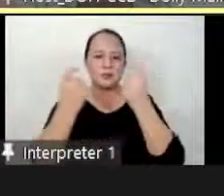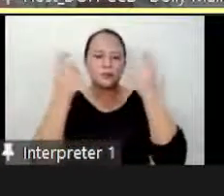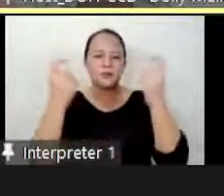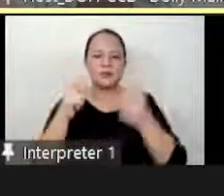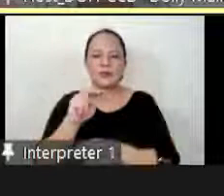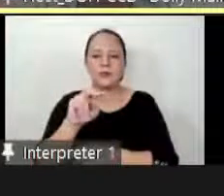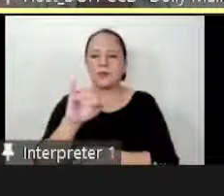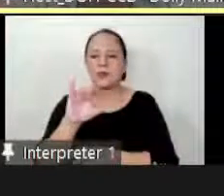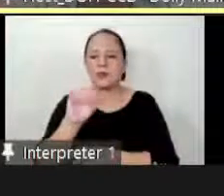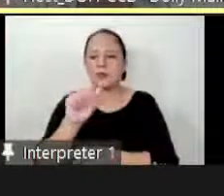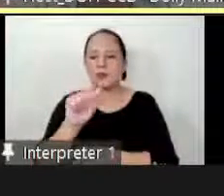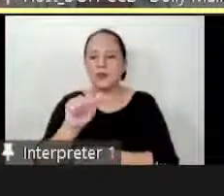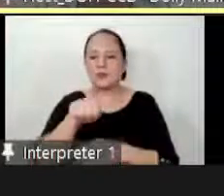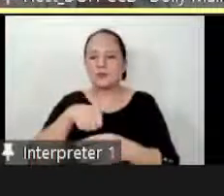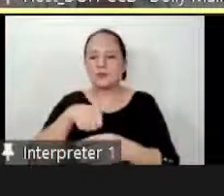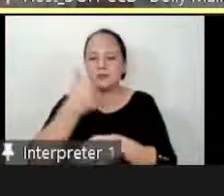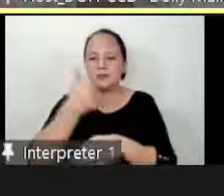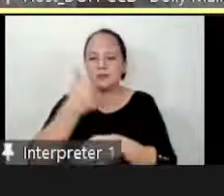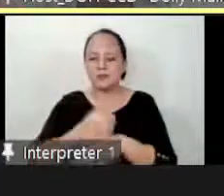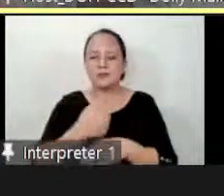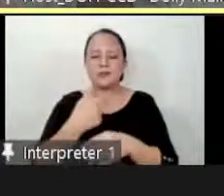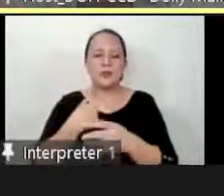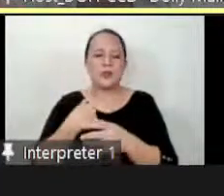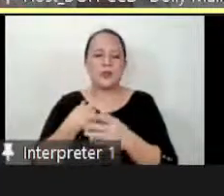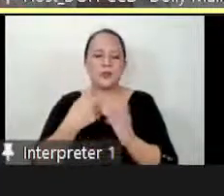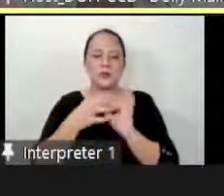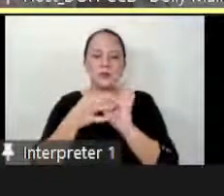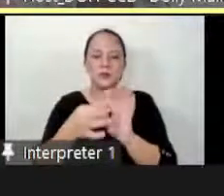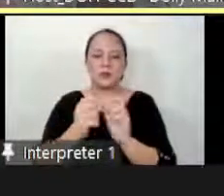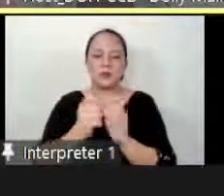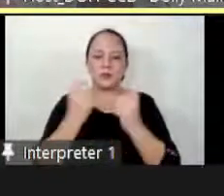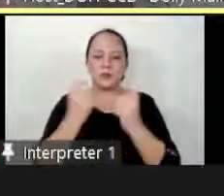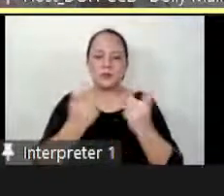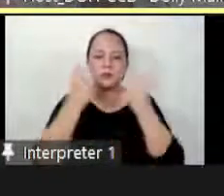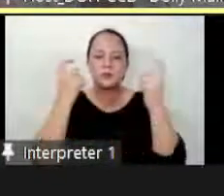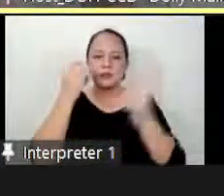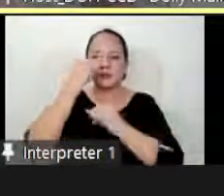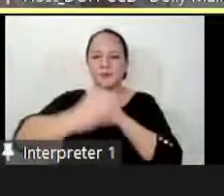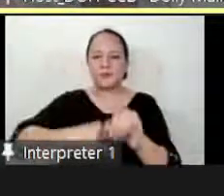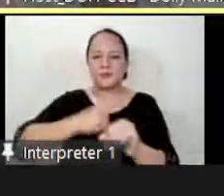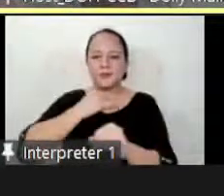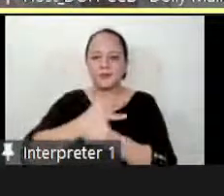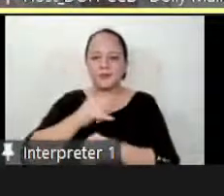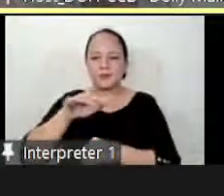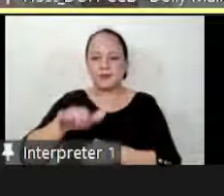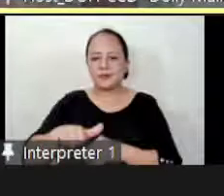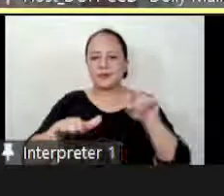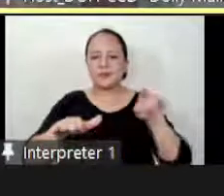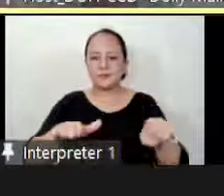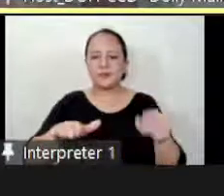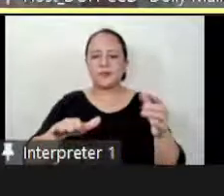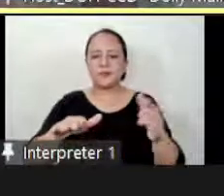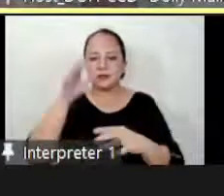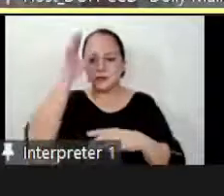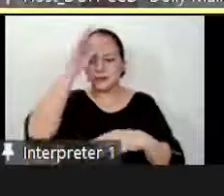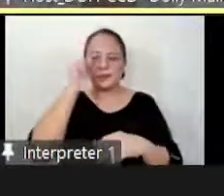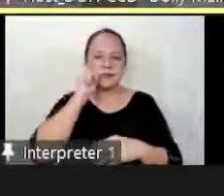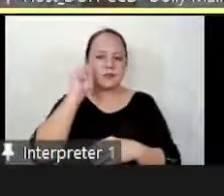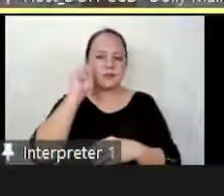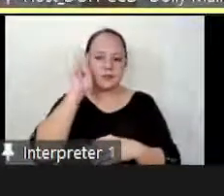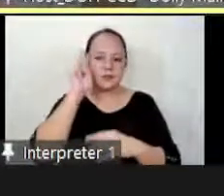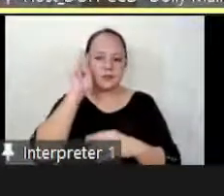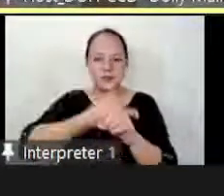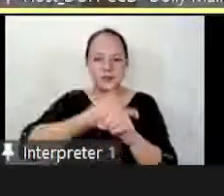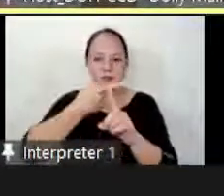NICA's enactment, in conjunction with the celebration of International Childhood Cancer Awareness Month,